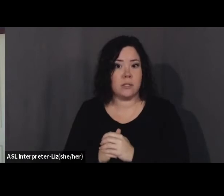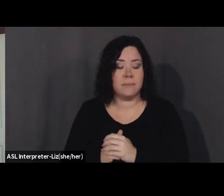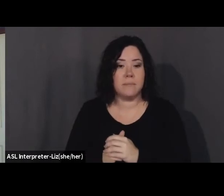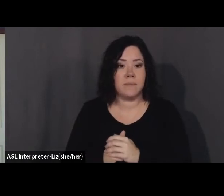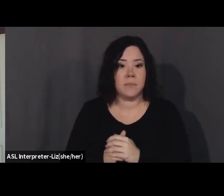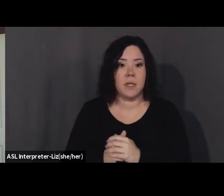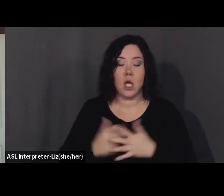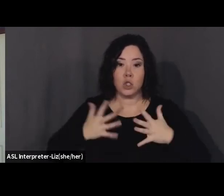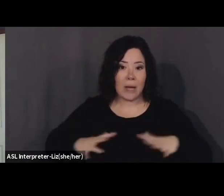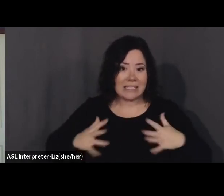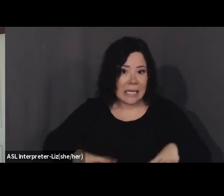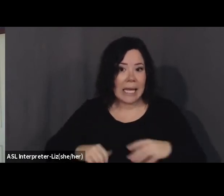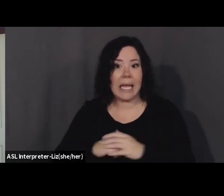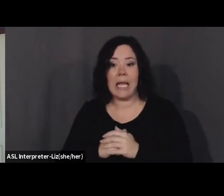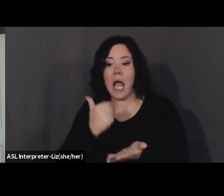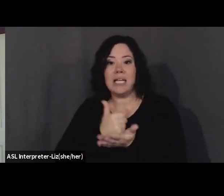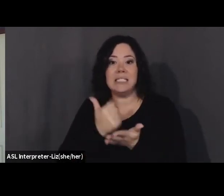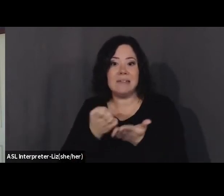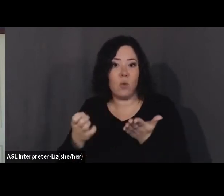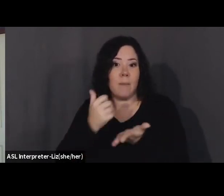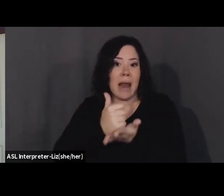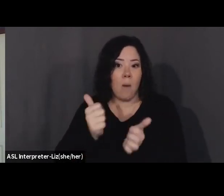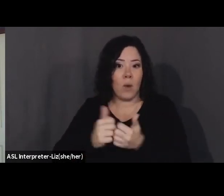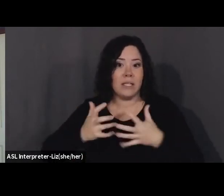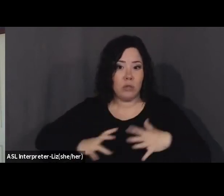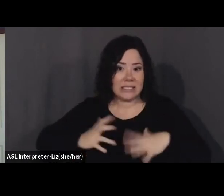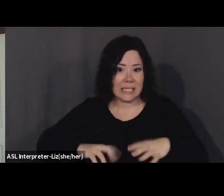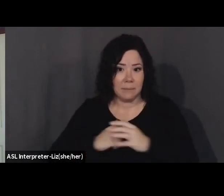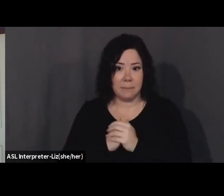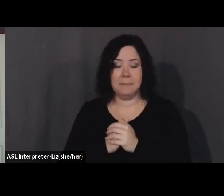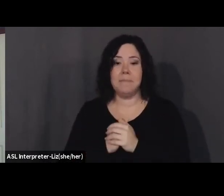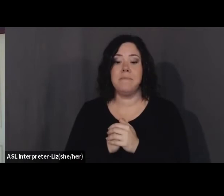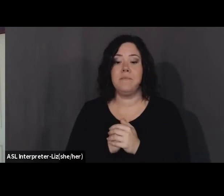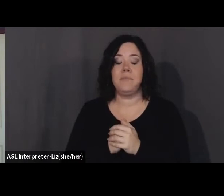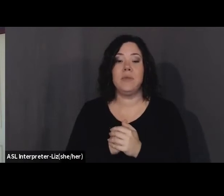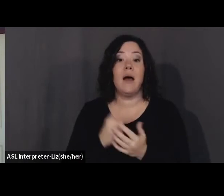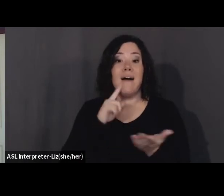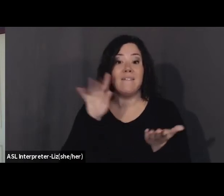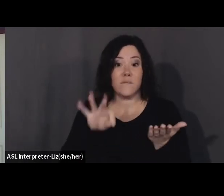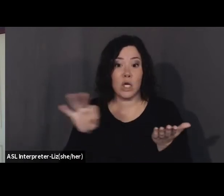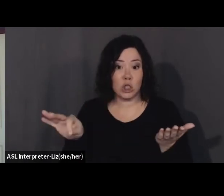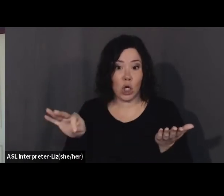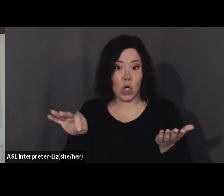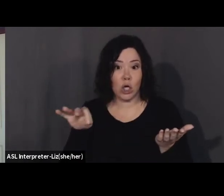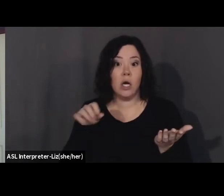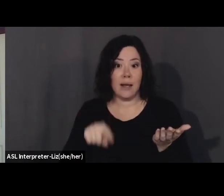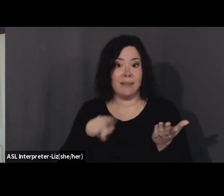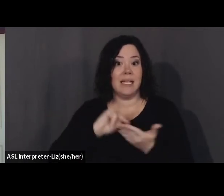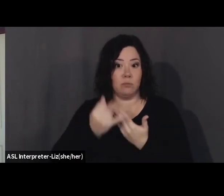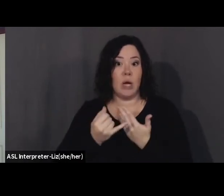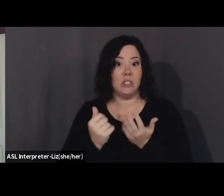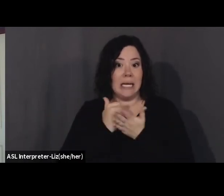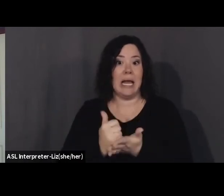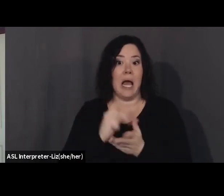Dressing, assistive equipment to help with dressing, and then for furniture, this project has helped support folks